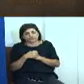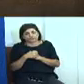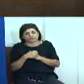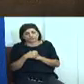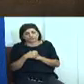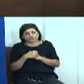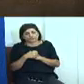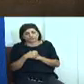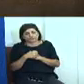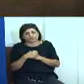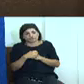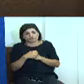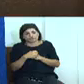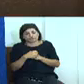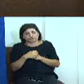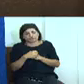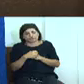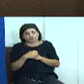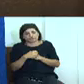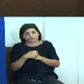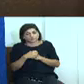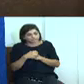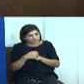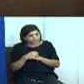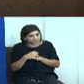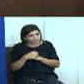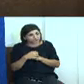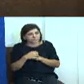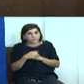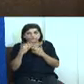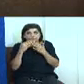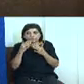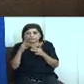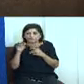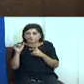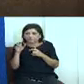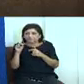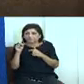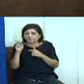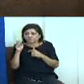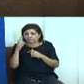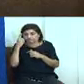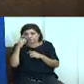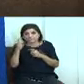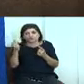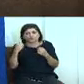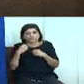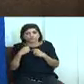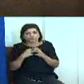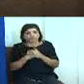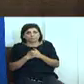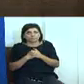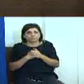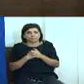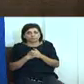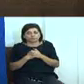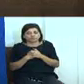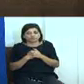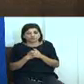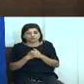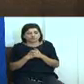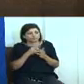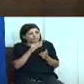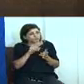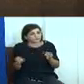And what a wonderful day, and what a wonderful tribute, and thank you, Wayne, for coming. Yeah. Yeah. Sowing some more good seeds, sowing